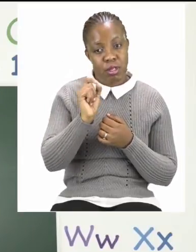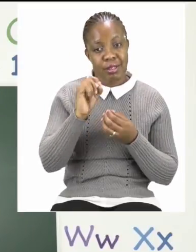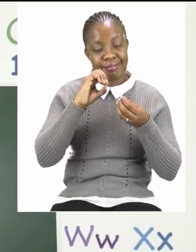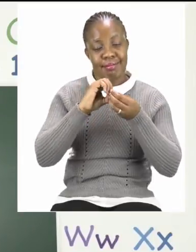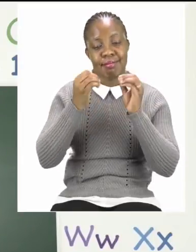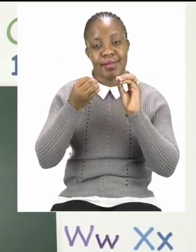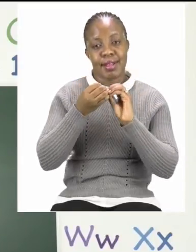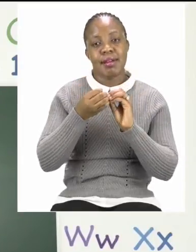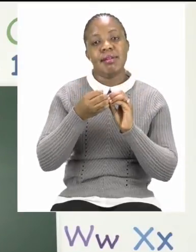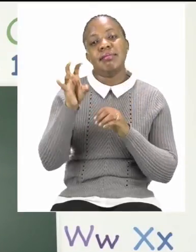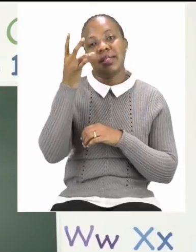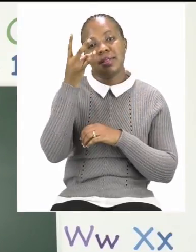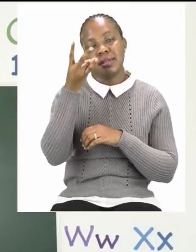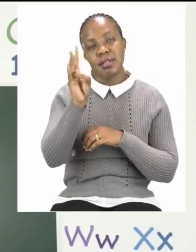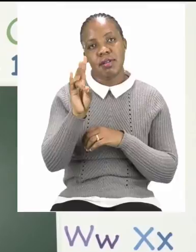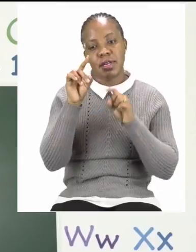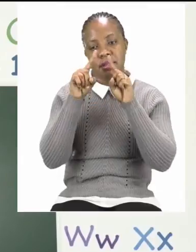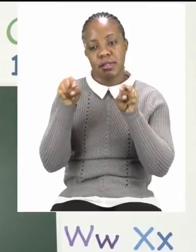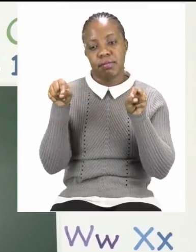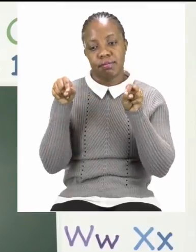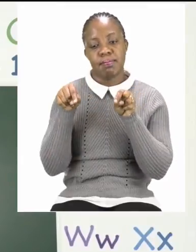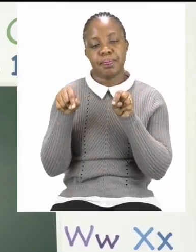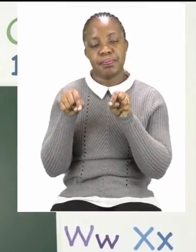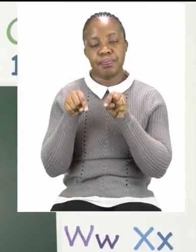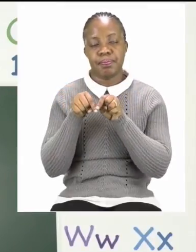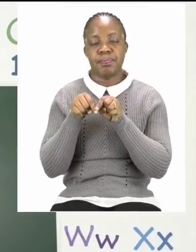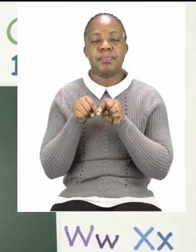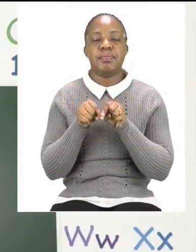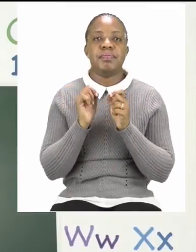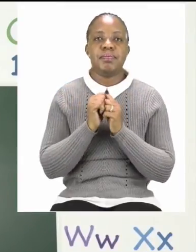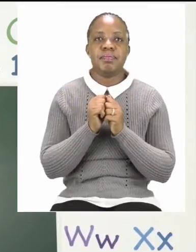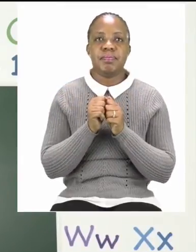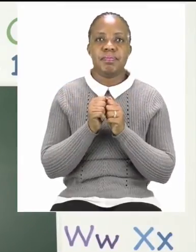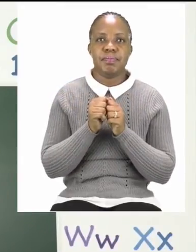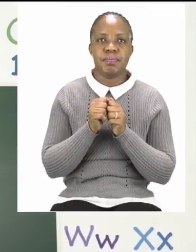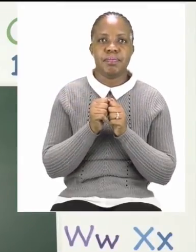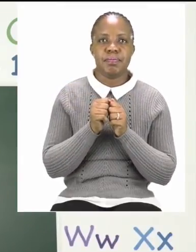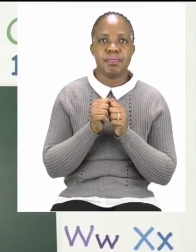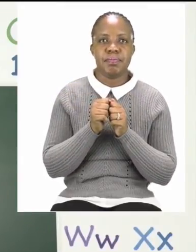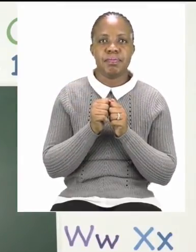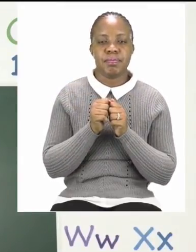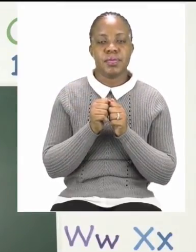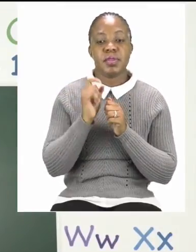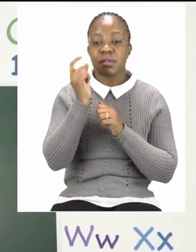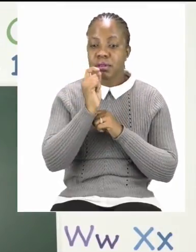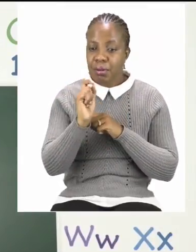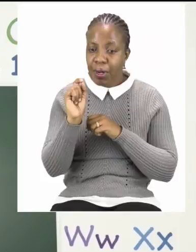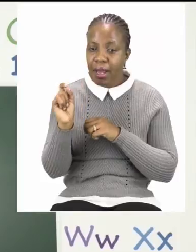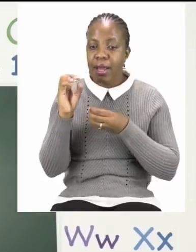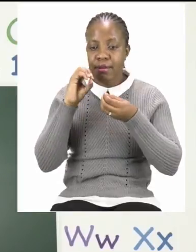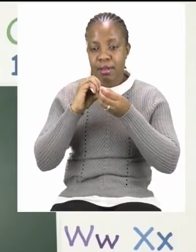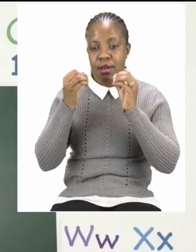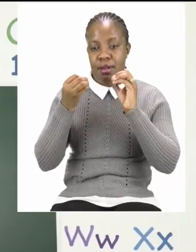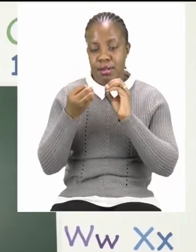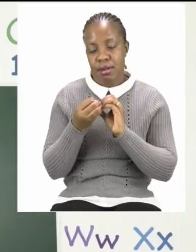7. So we can write the number 7. Everyone, let's write the number 7